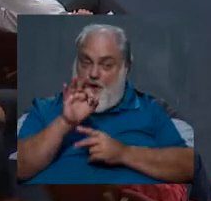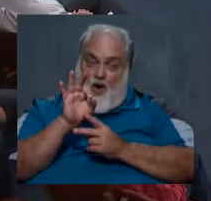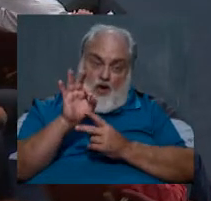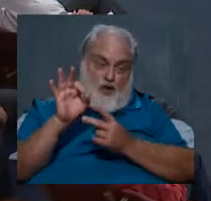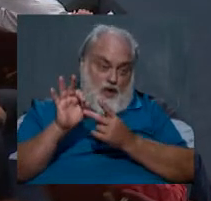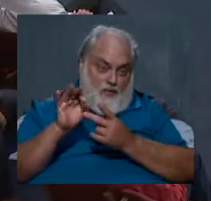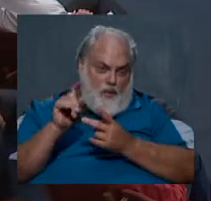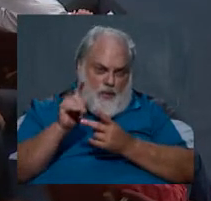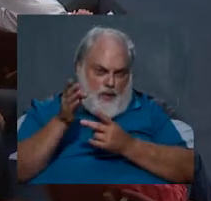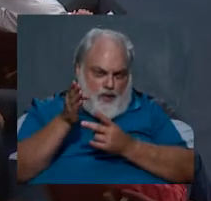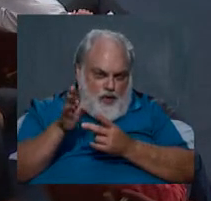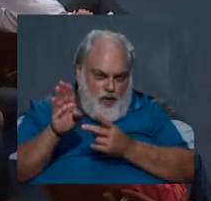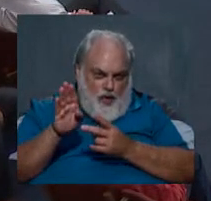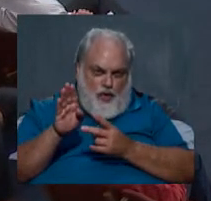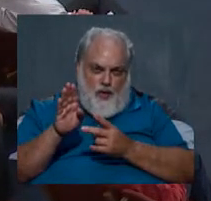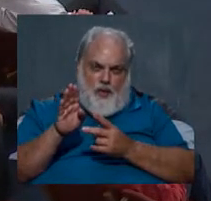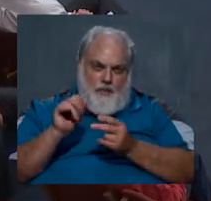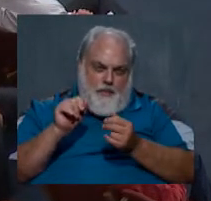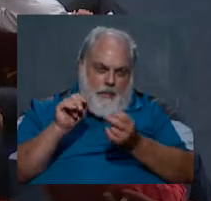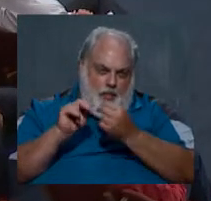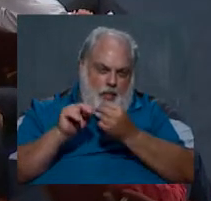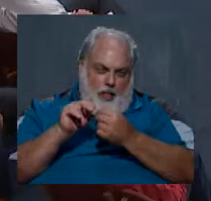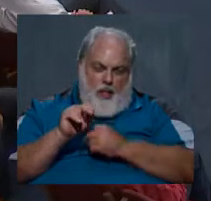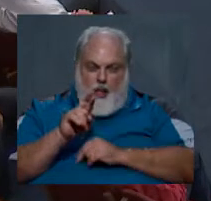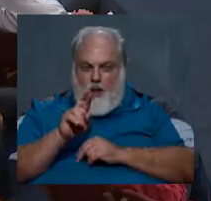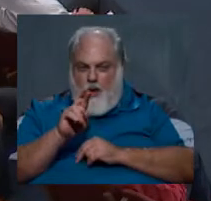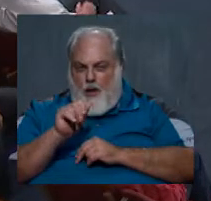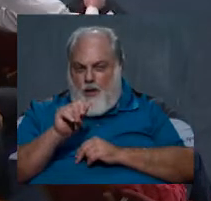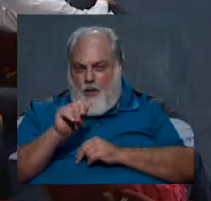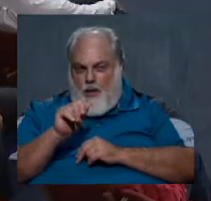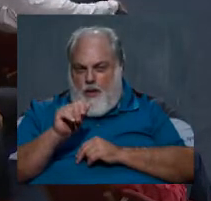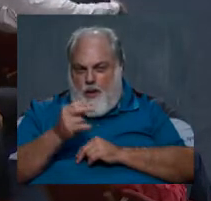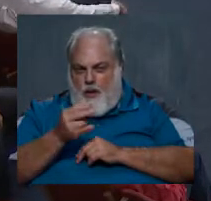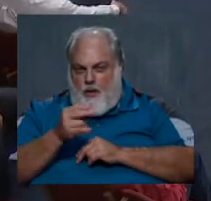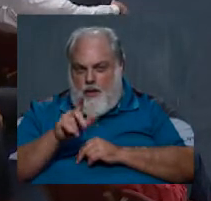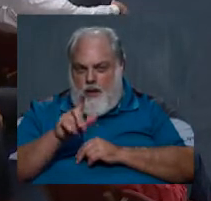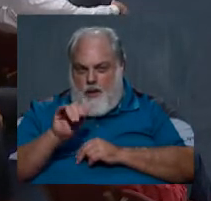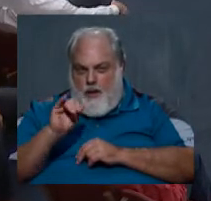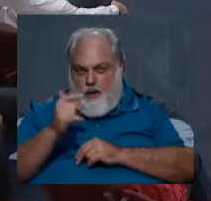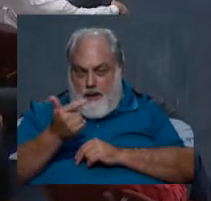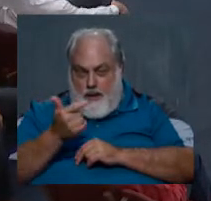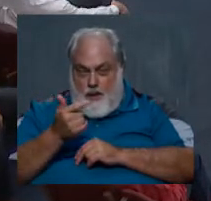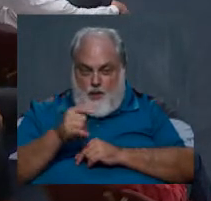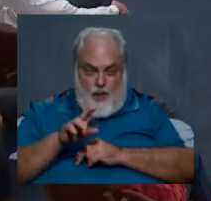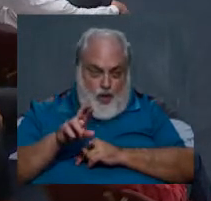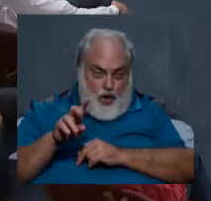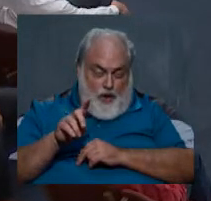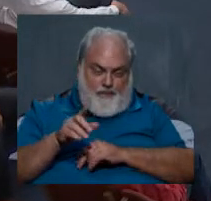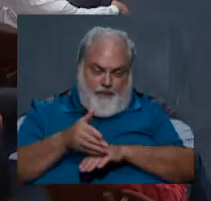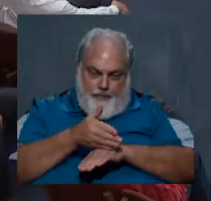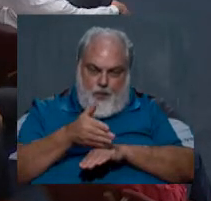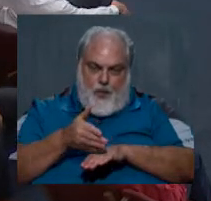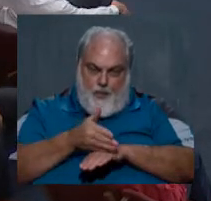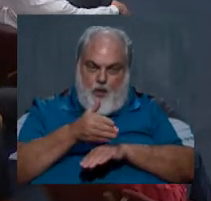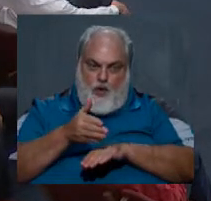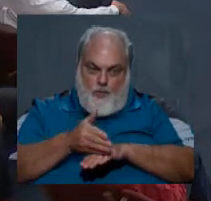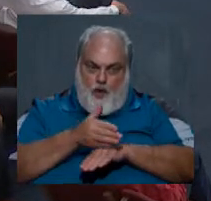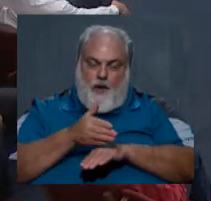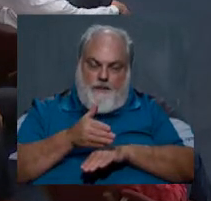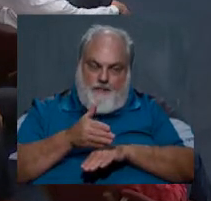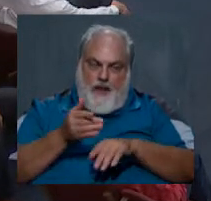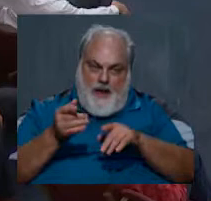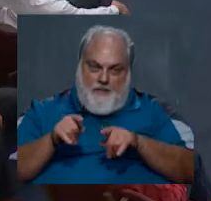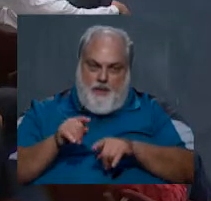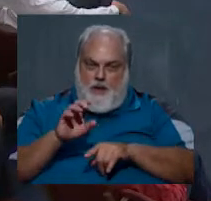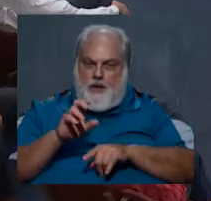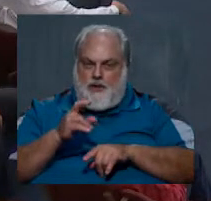where do we turn off, you know, people going up and down Rawling. Rawling's been improved, you know, in the last few years. Certainly Schnall Parkway, more